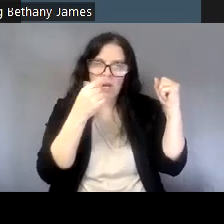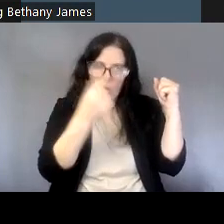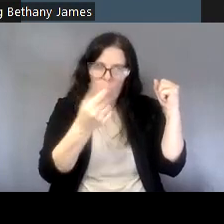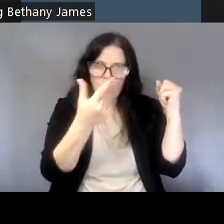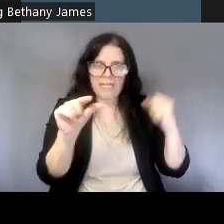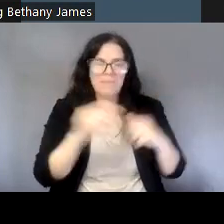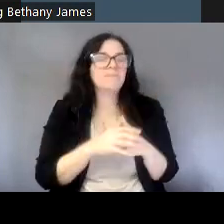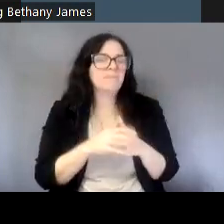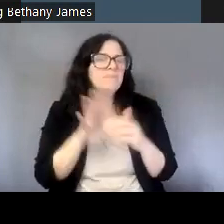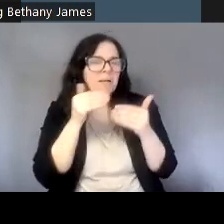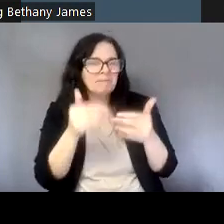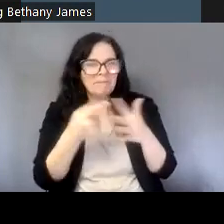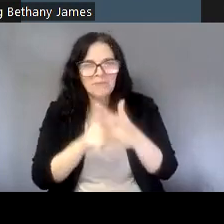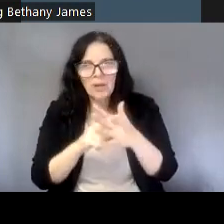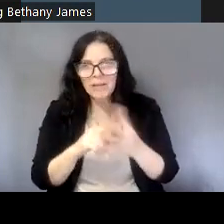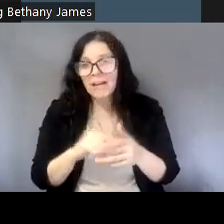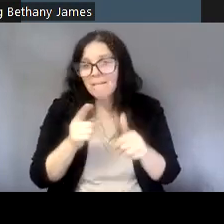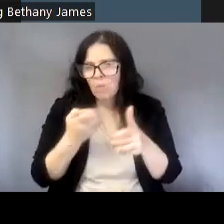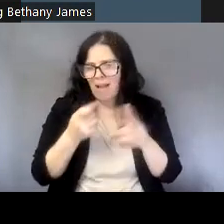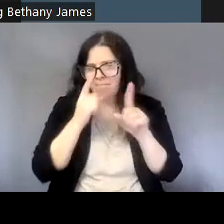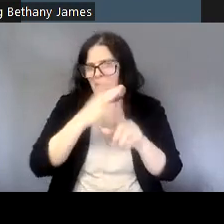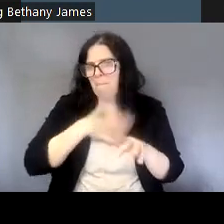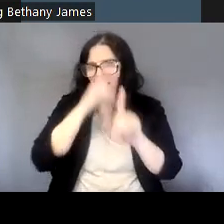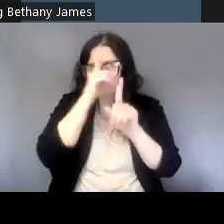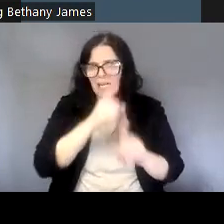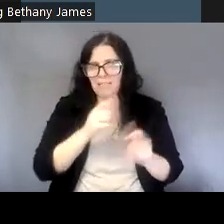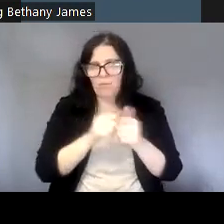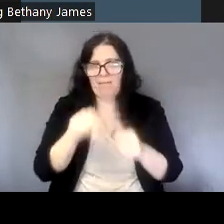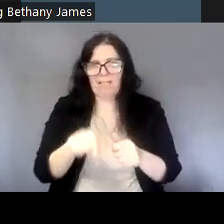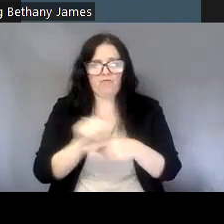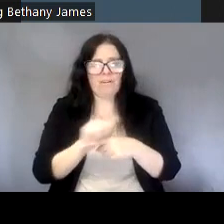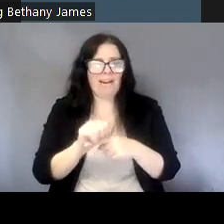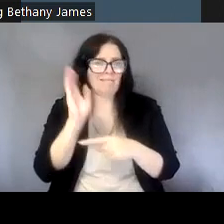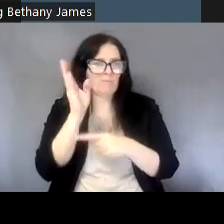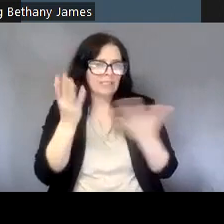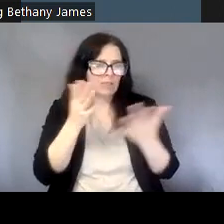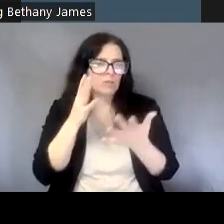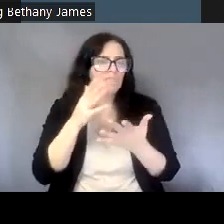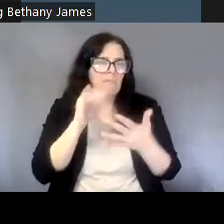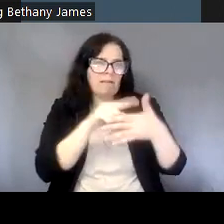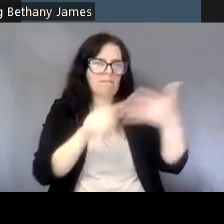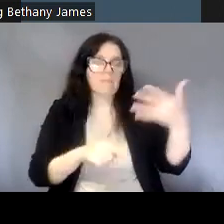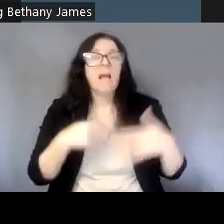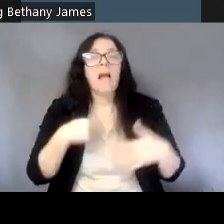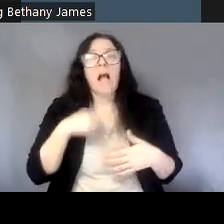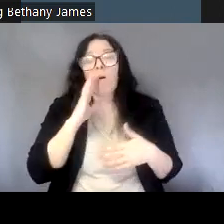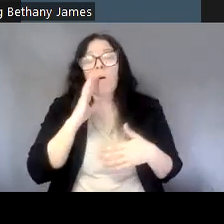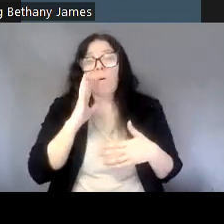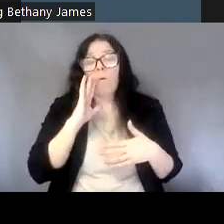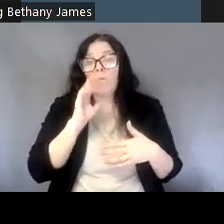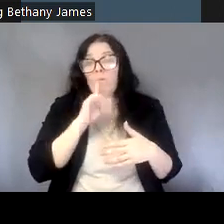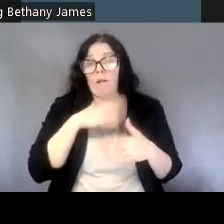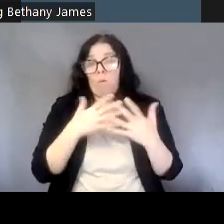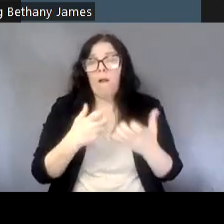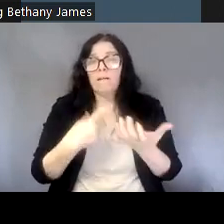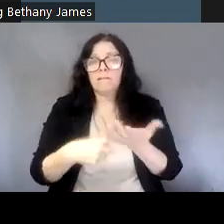objectives first before I start with the presentation. So what I want to capture today is give you a good